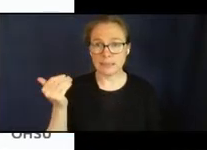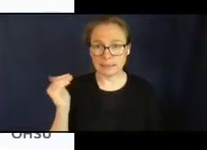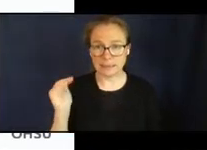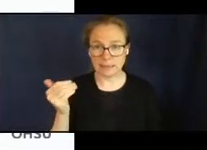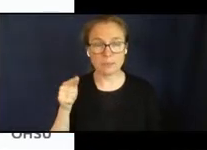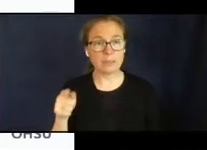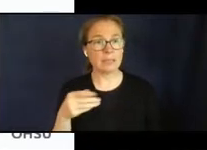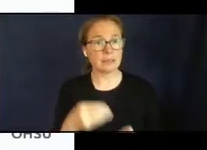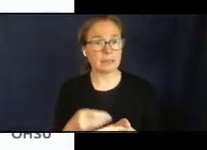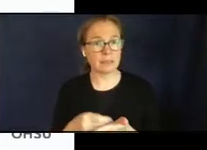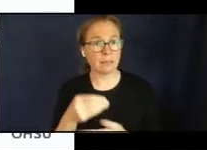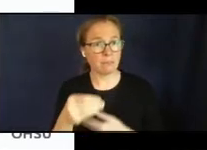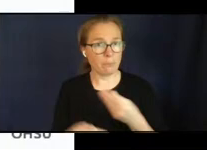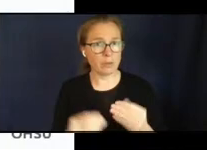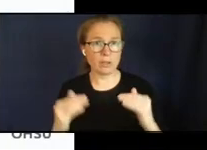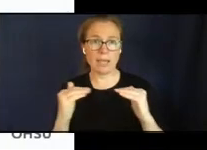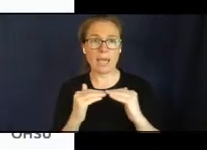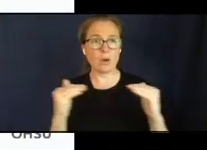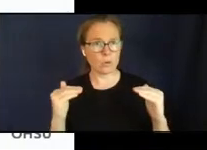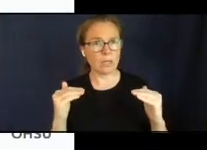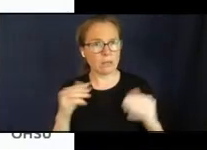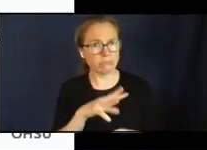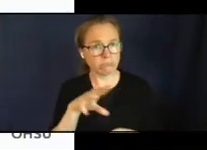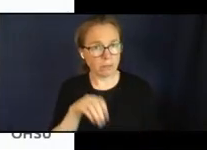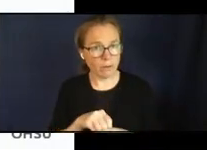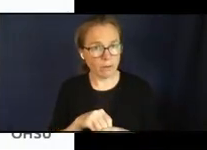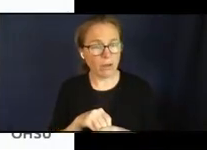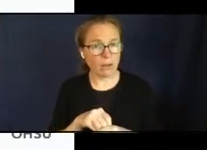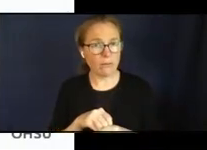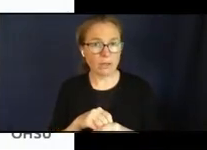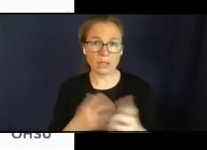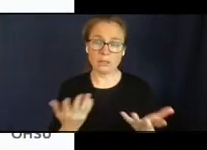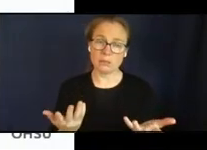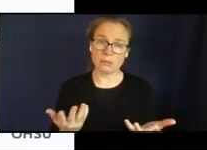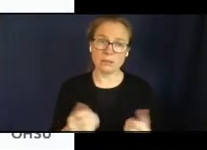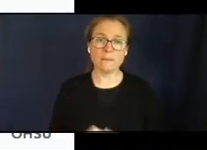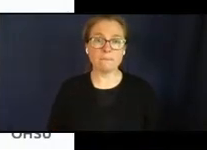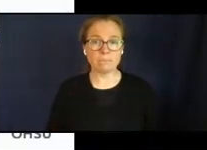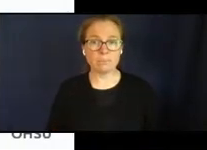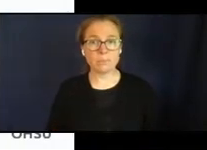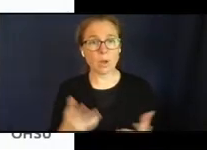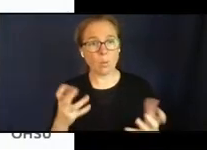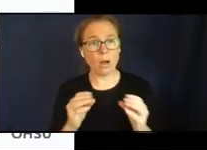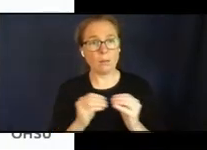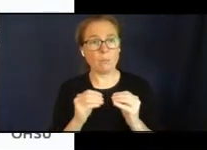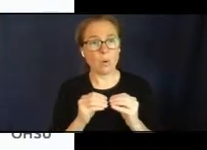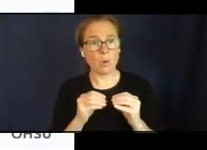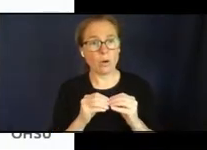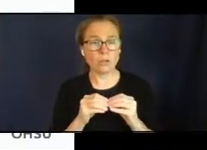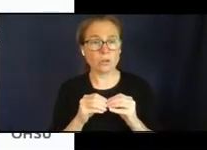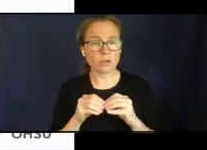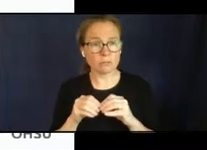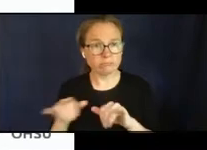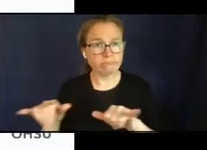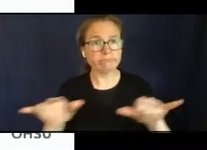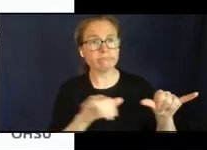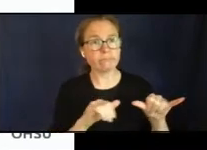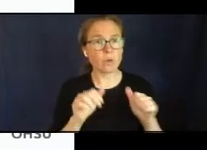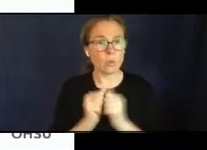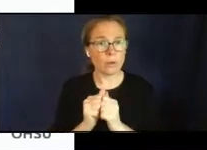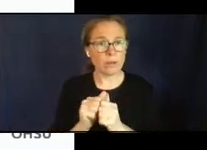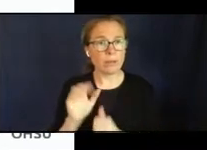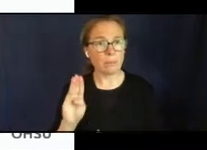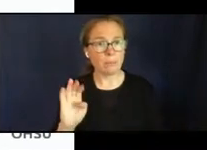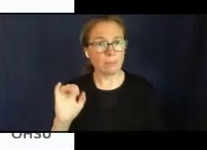an equity aspect to it, because predominantly this would align more women and BIPOC folks to make sure that their salaries